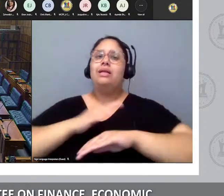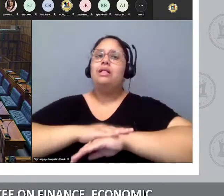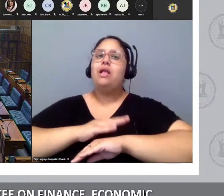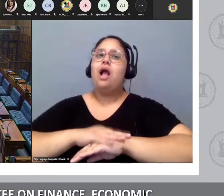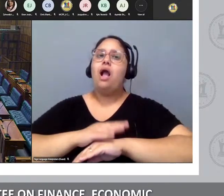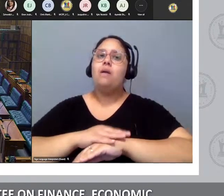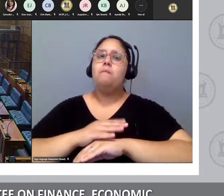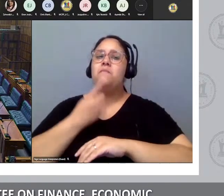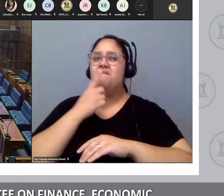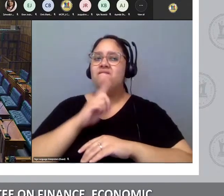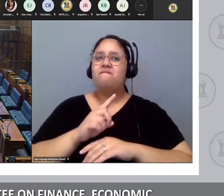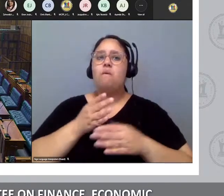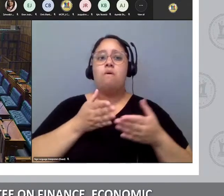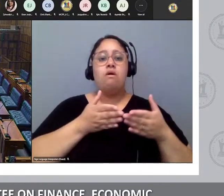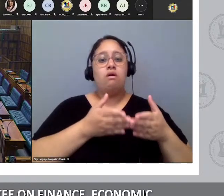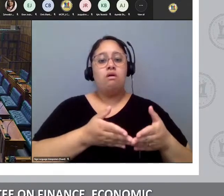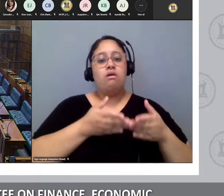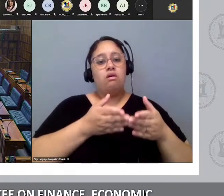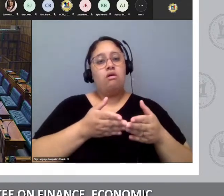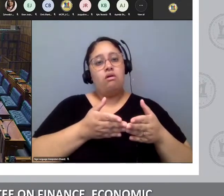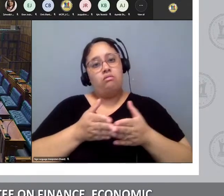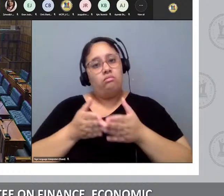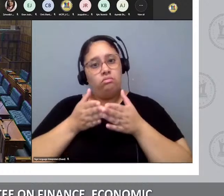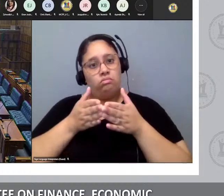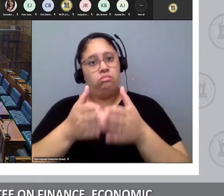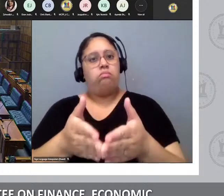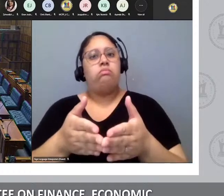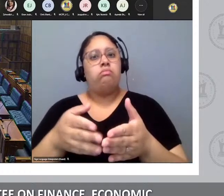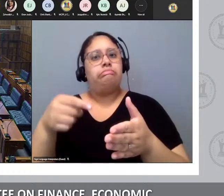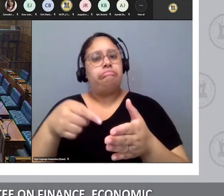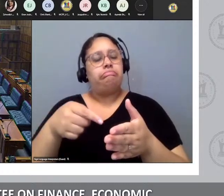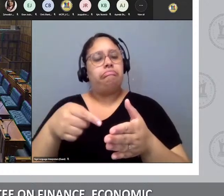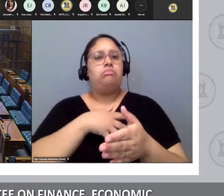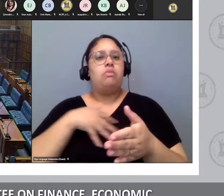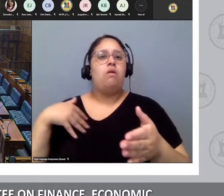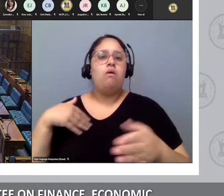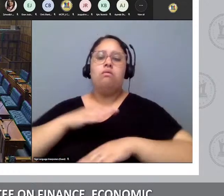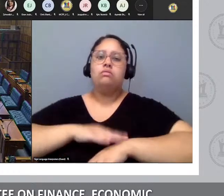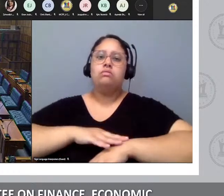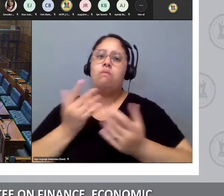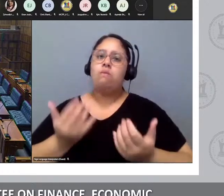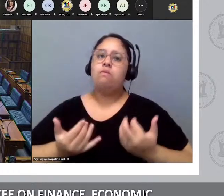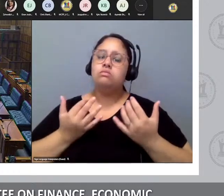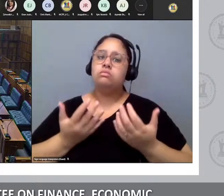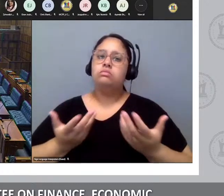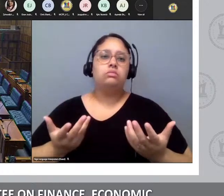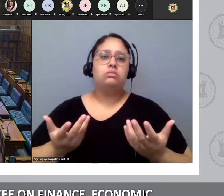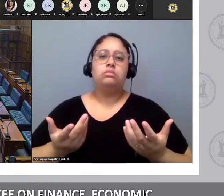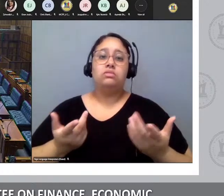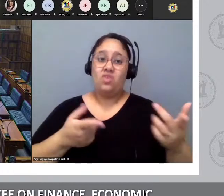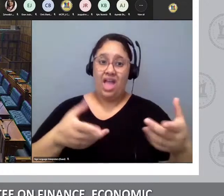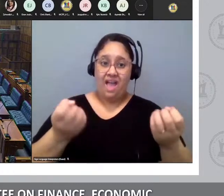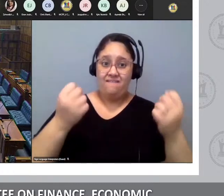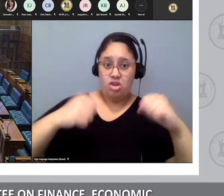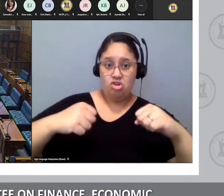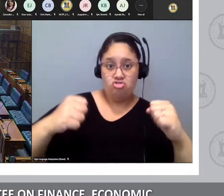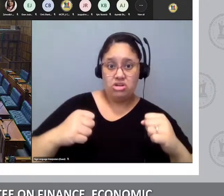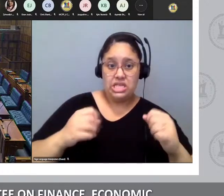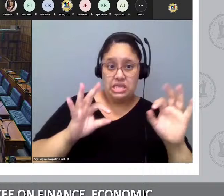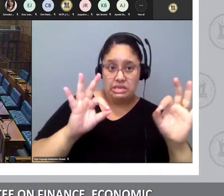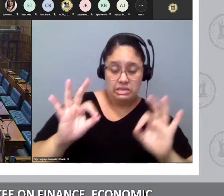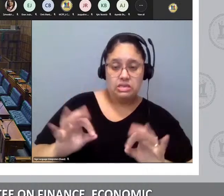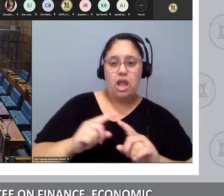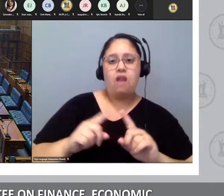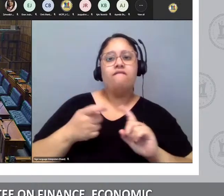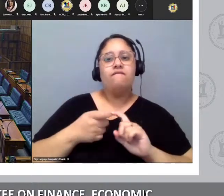for some of the of the of the of the shipments that needs to be made and uh through from a transet point of